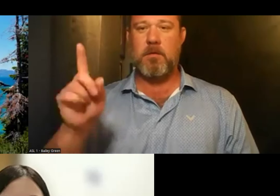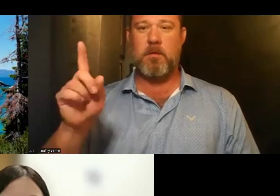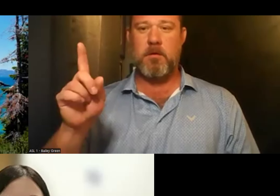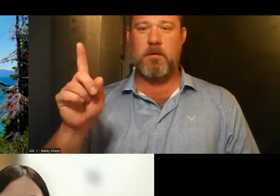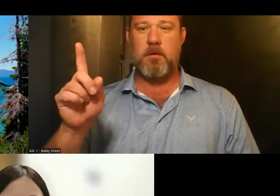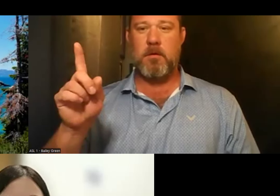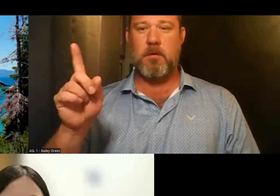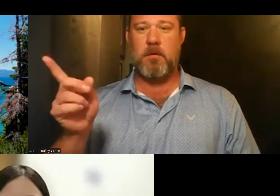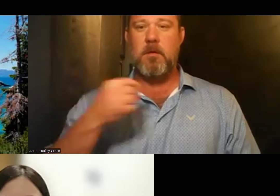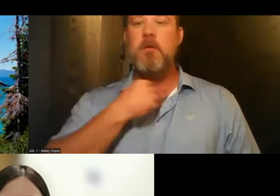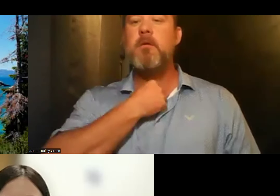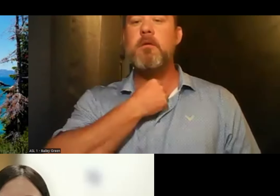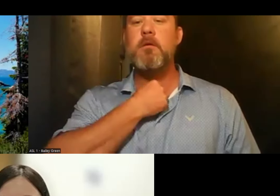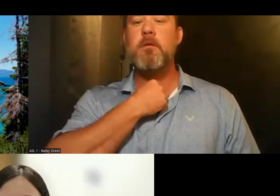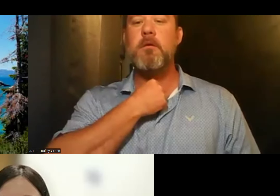Right.